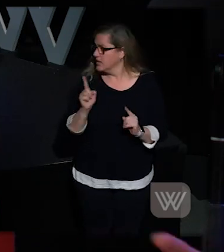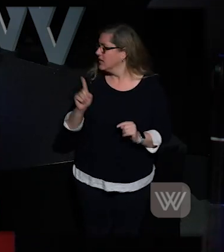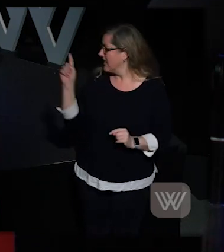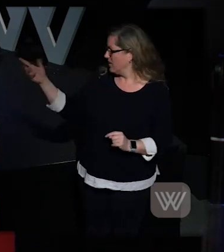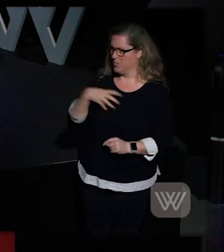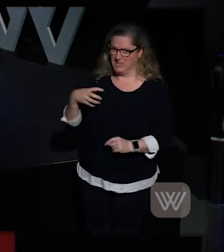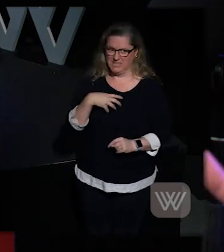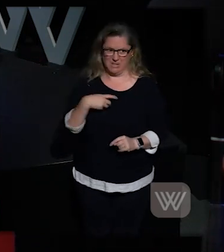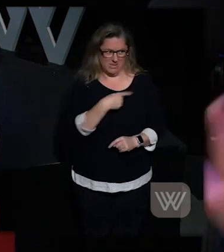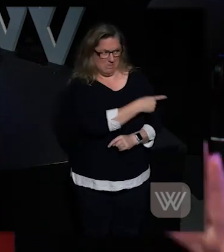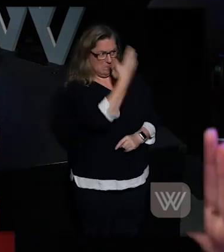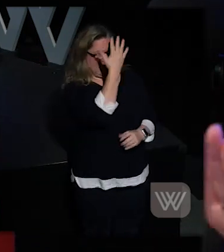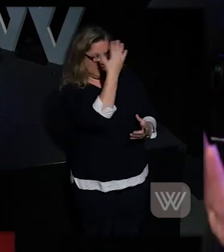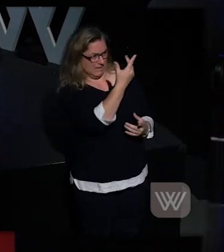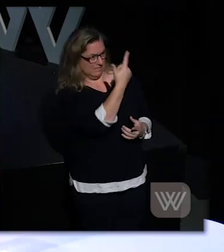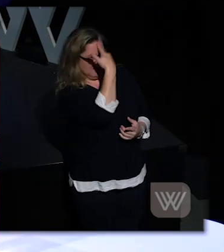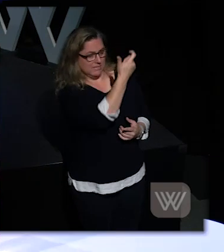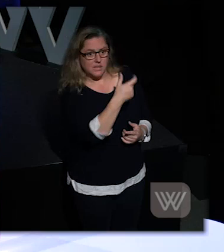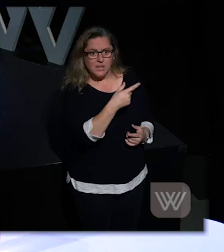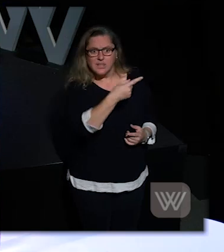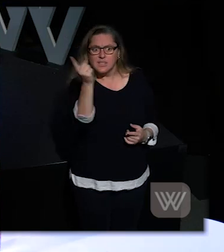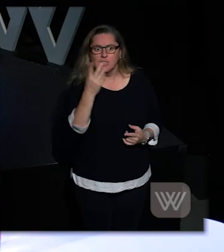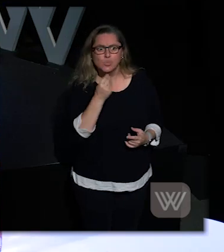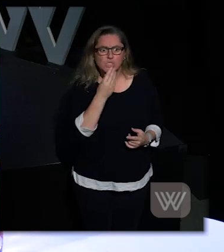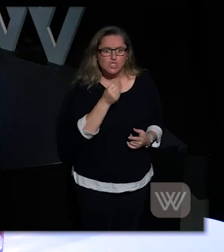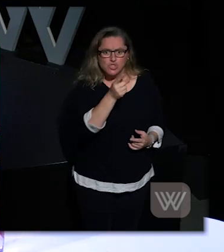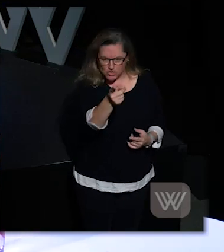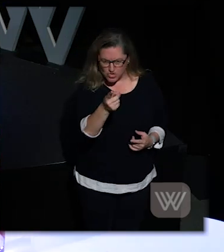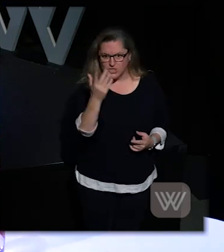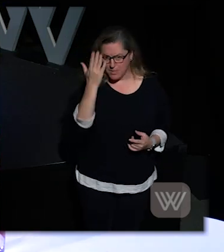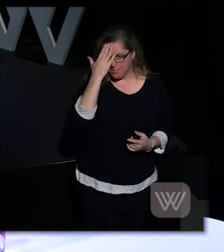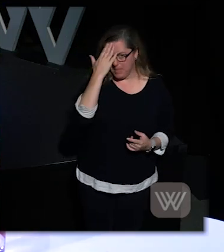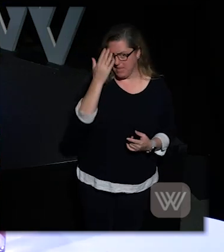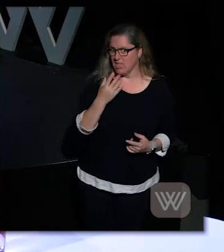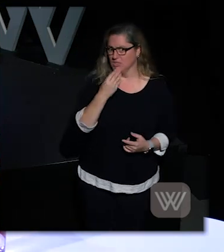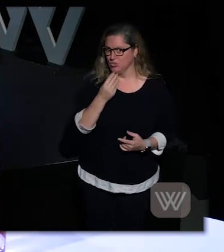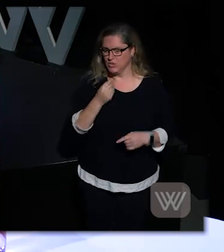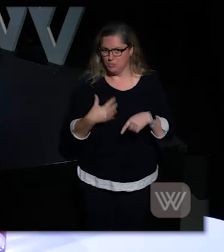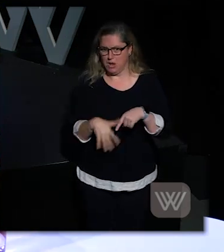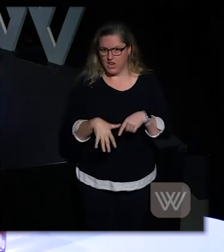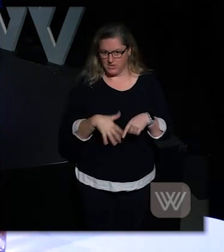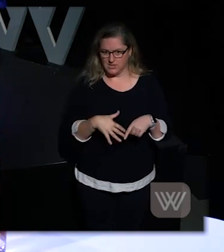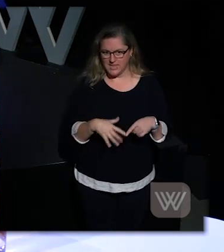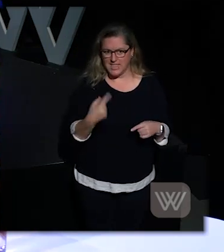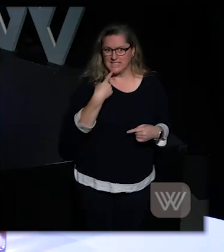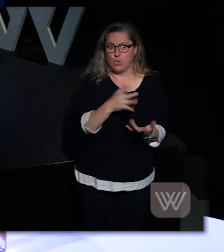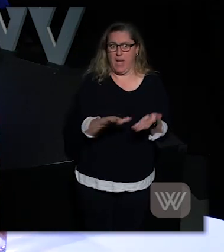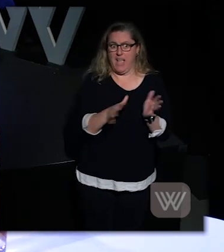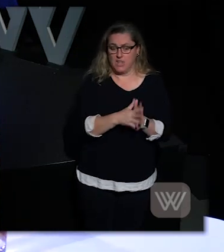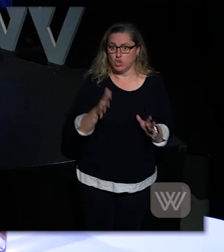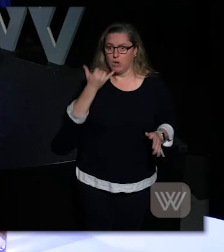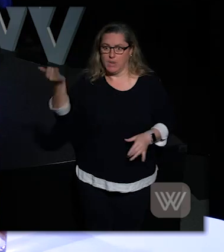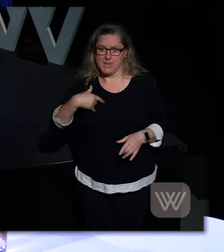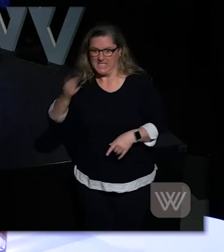the tattoo for me. Just to give you a bit of background, is anyone here of a Jewish background? Yeah, my mother's of a Jewish background. So that would tell you how she reacted. She actually rang